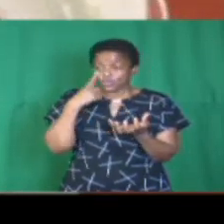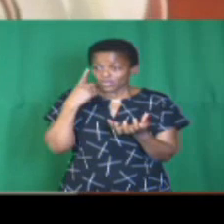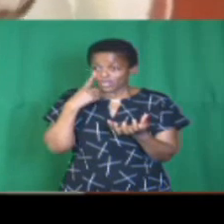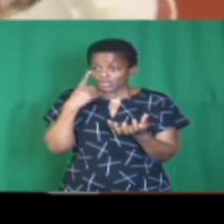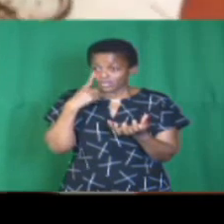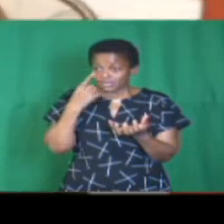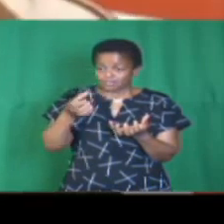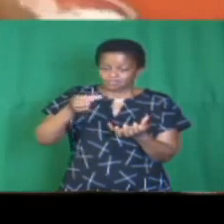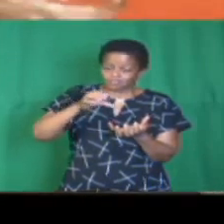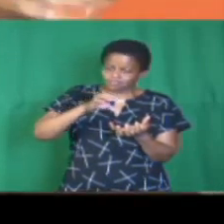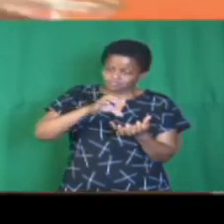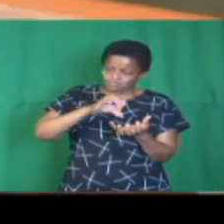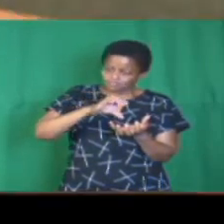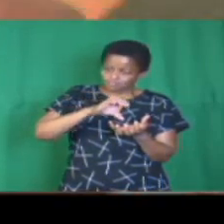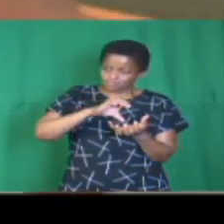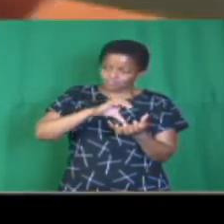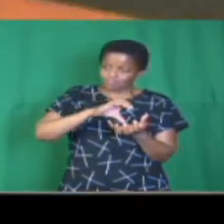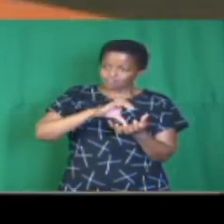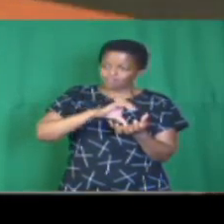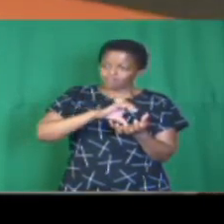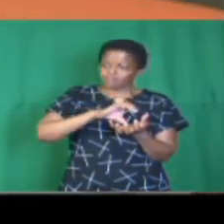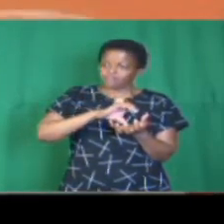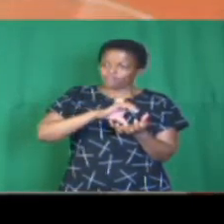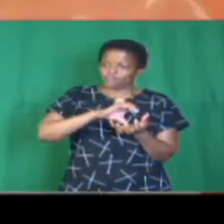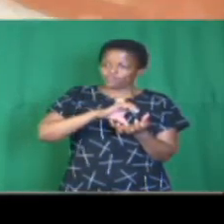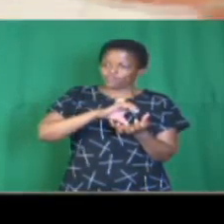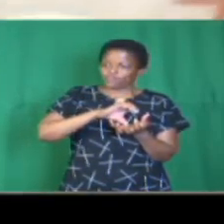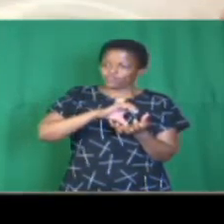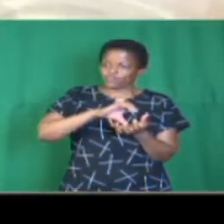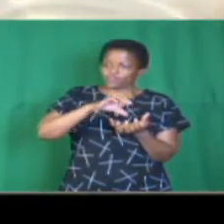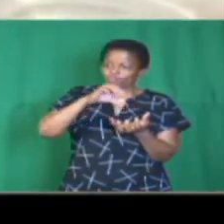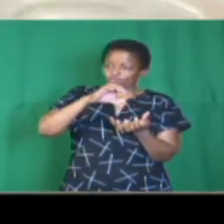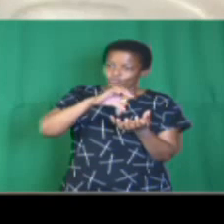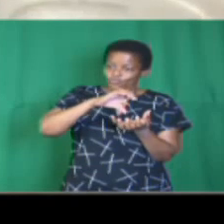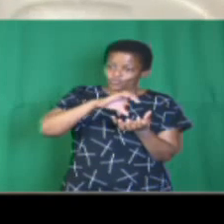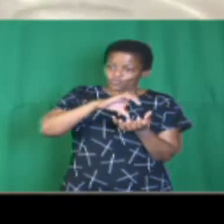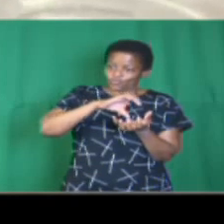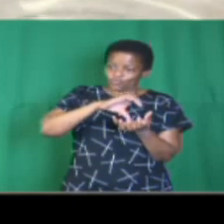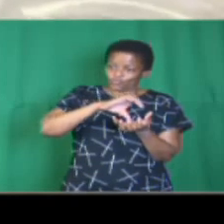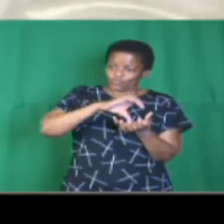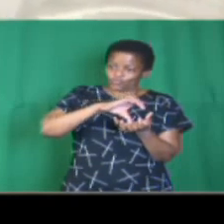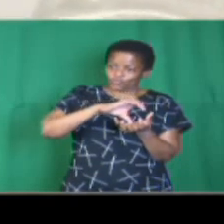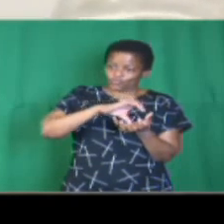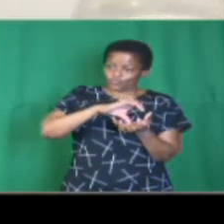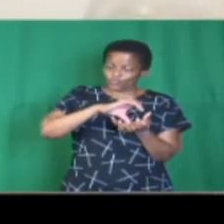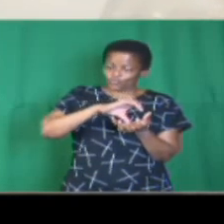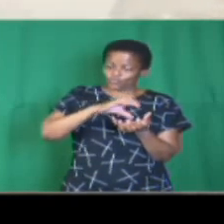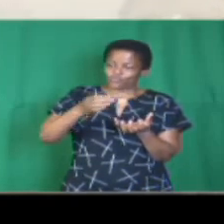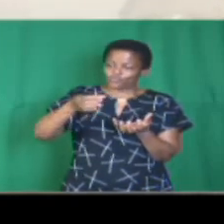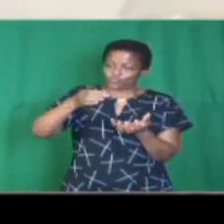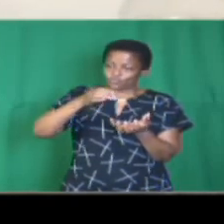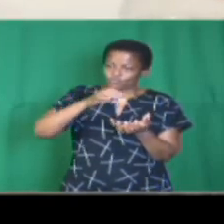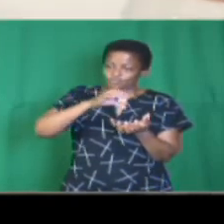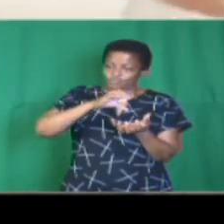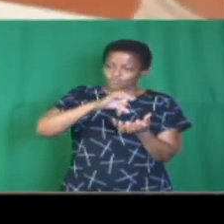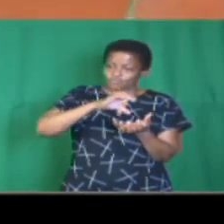learners, the mixture there is poured into the filter funnel.